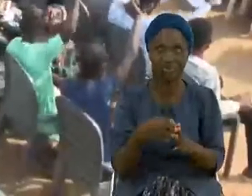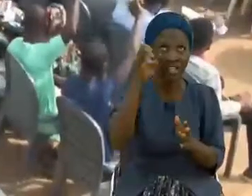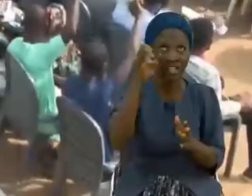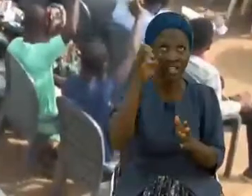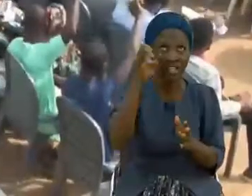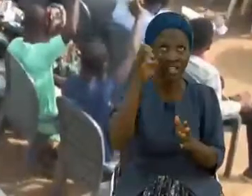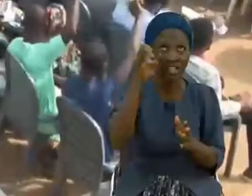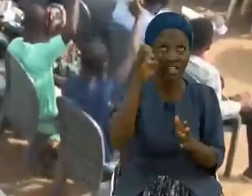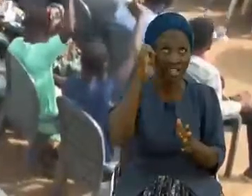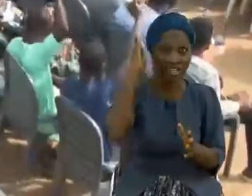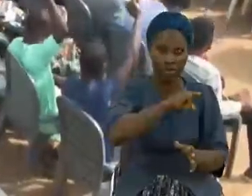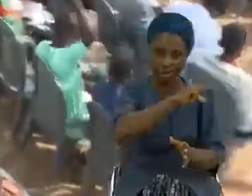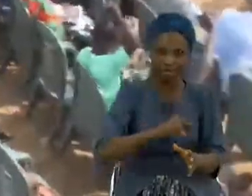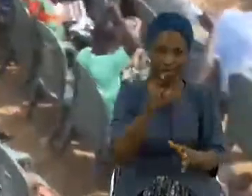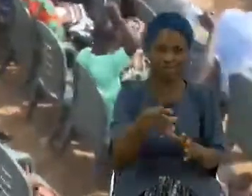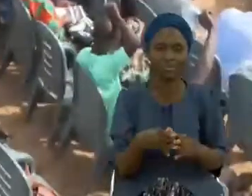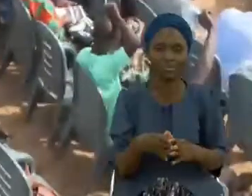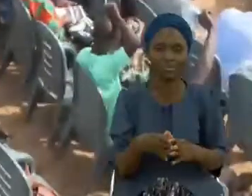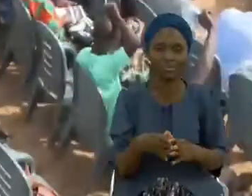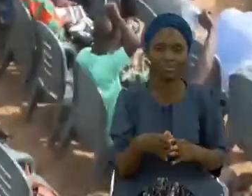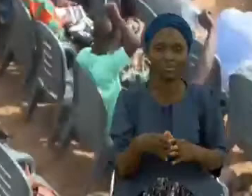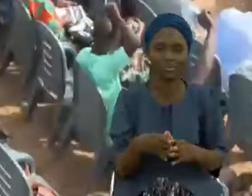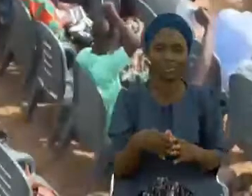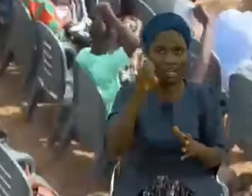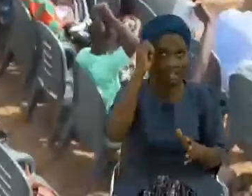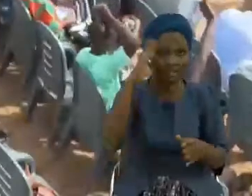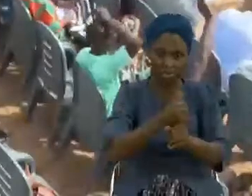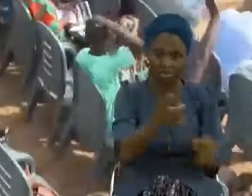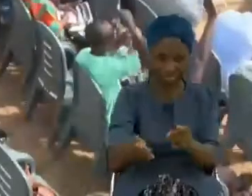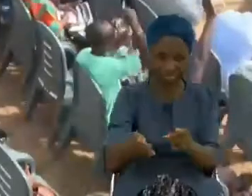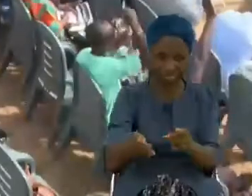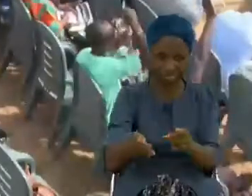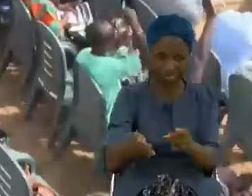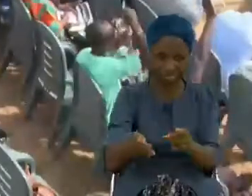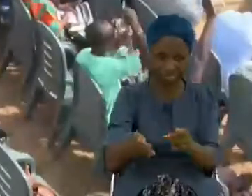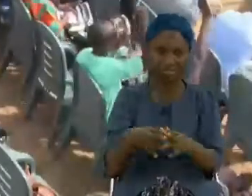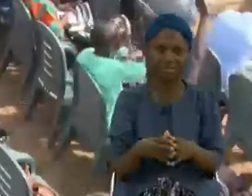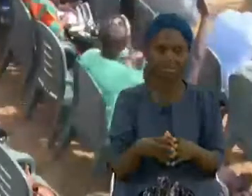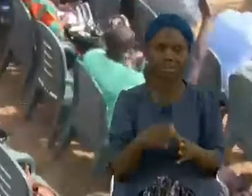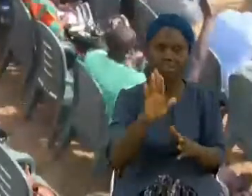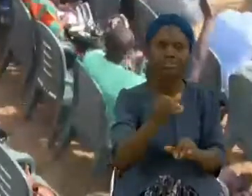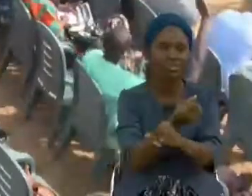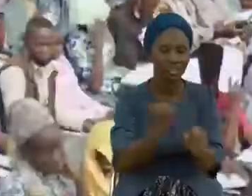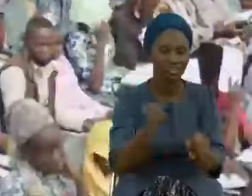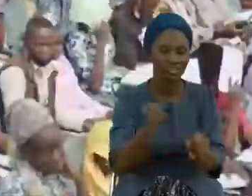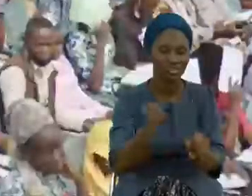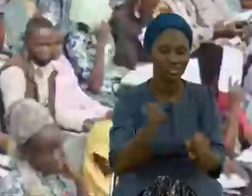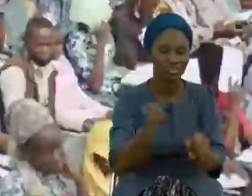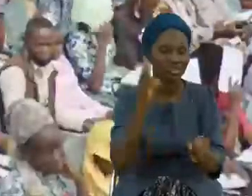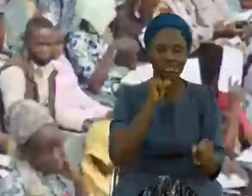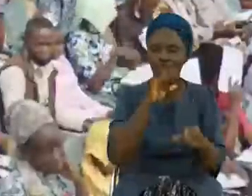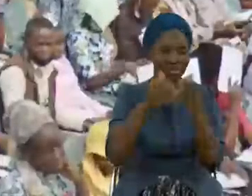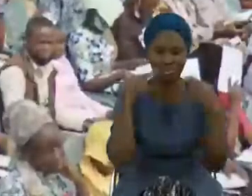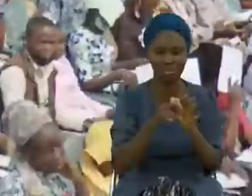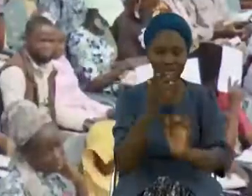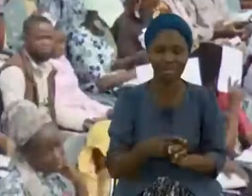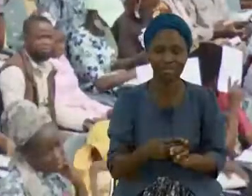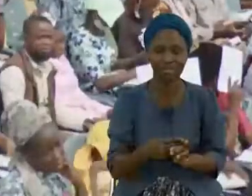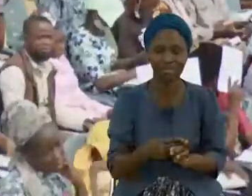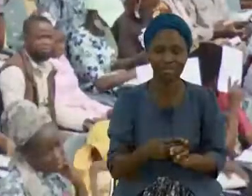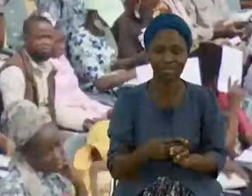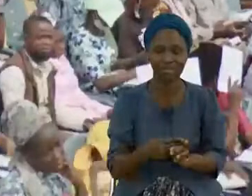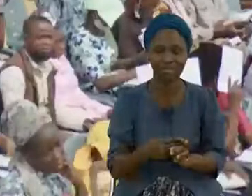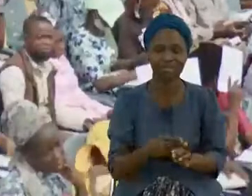you ready your salvation will not be in vain your following the lord will not be in vain